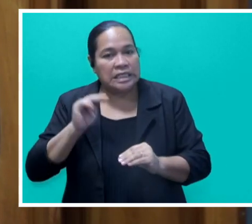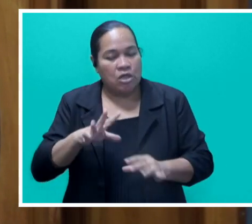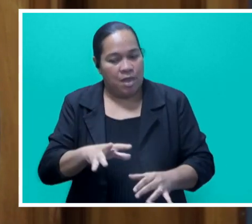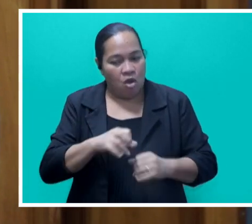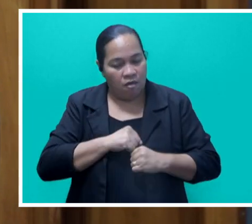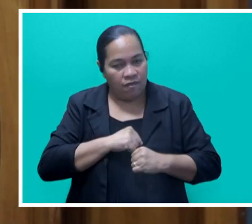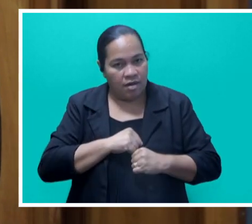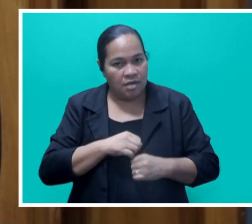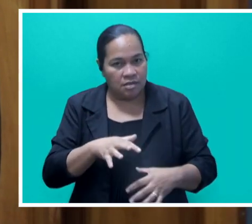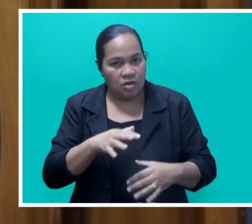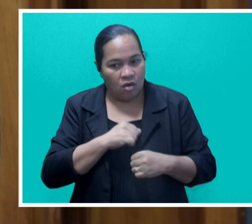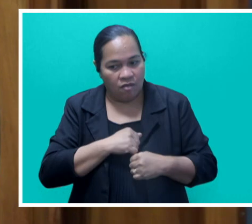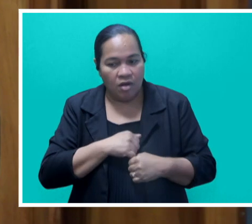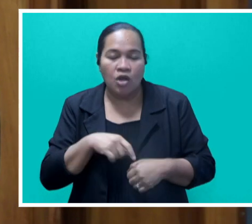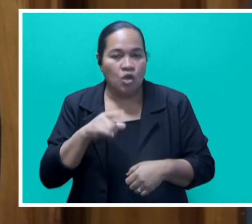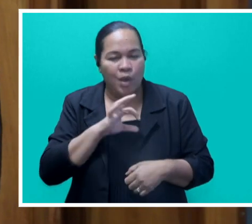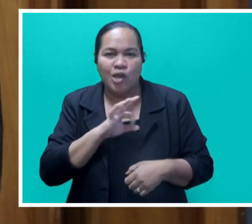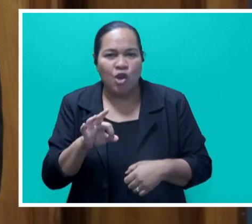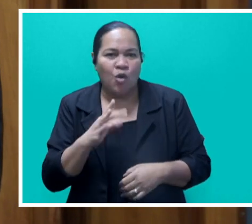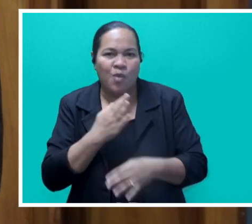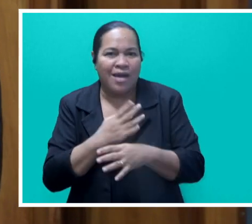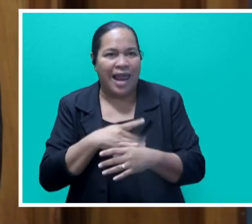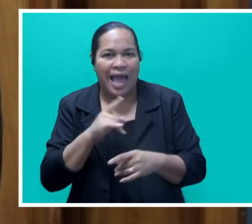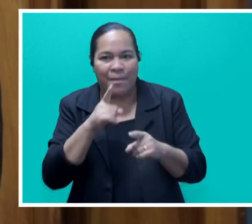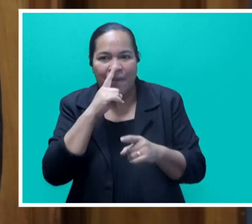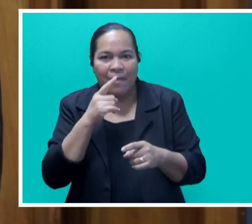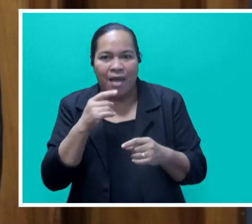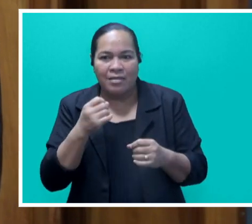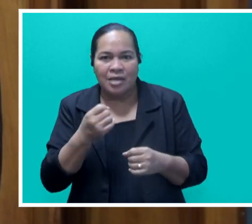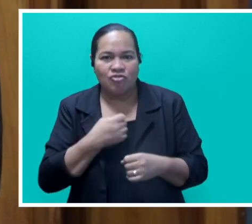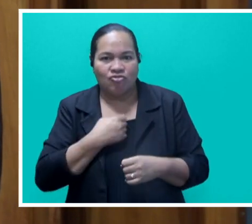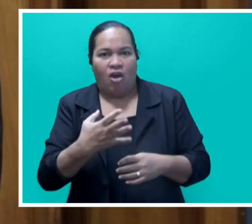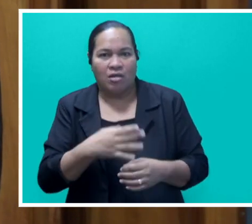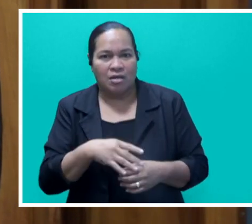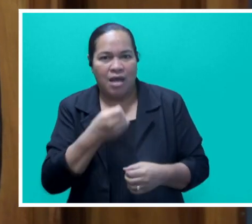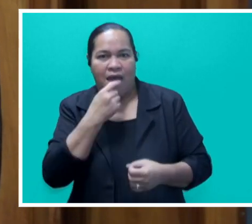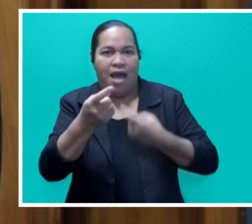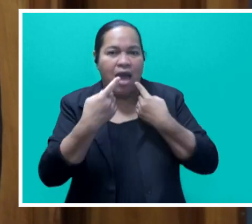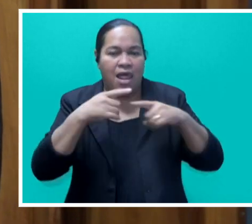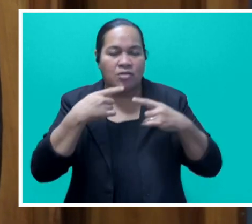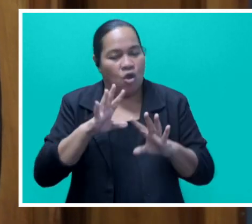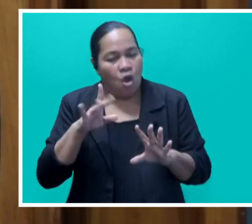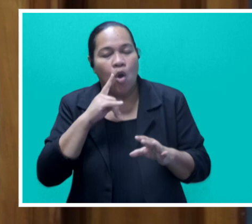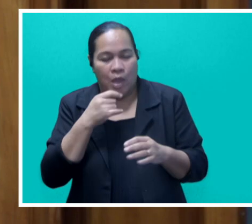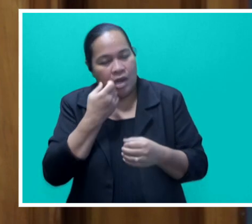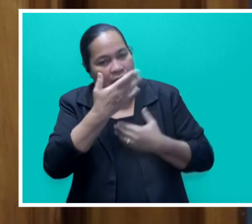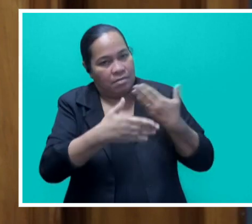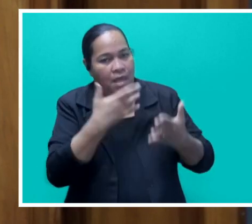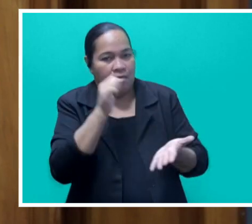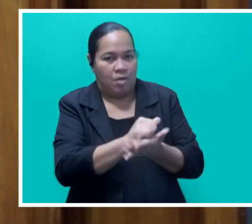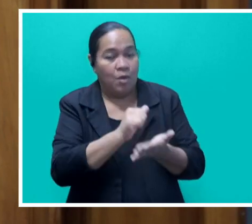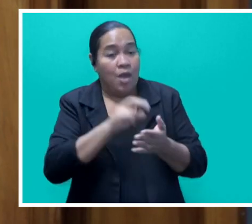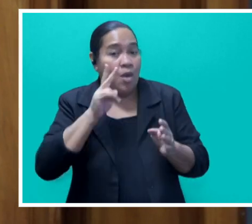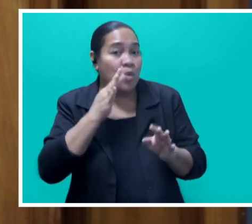shall operate on a no surprises basis. We will continue to work on modern and innovative trade cooperation